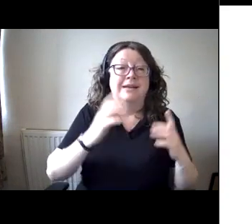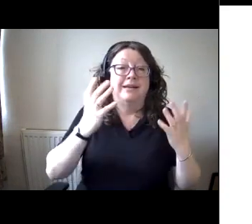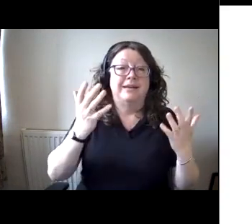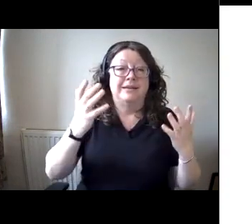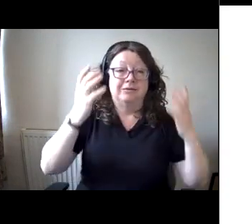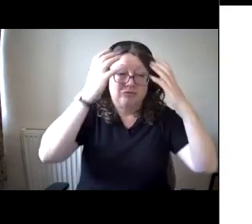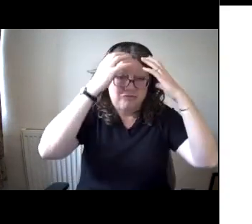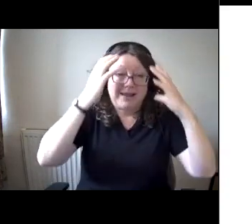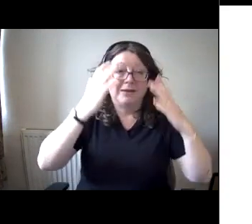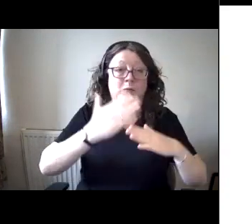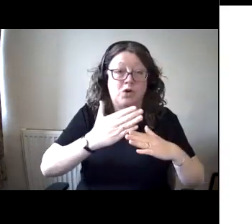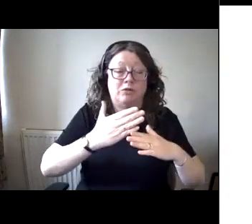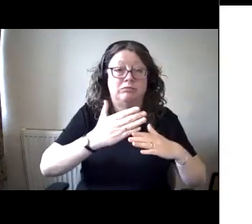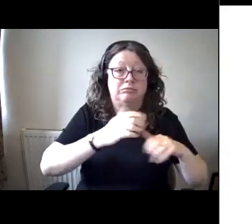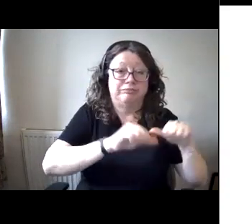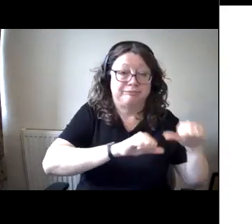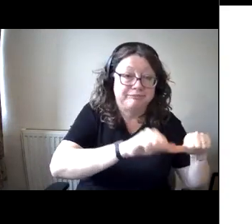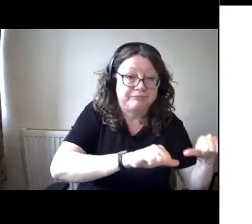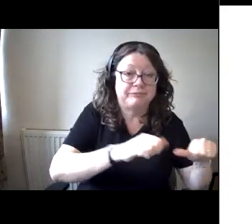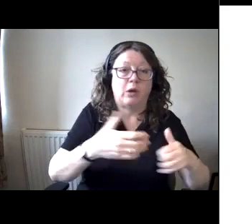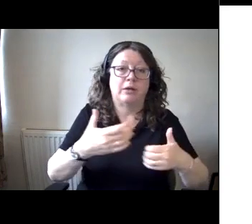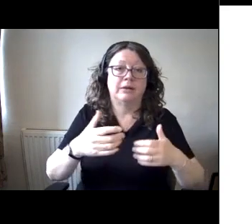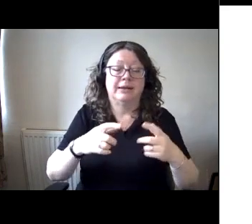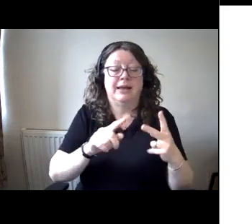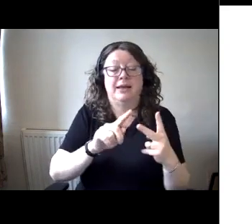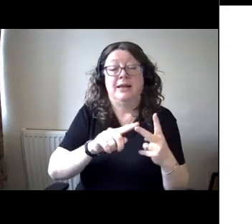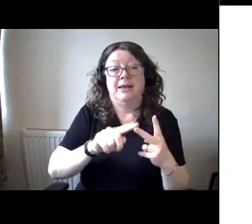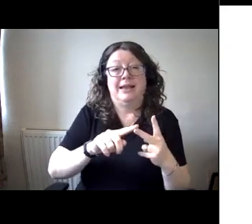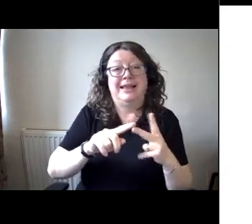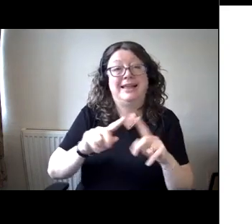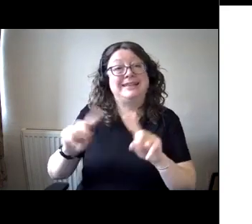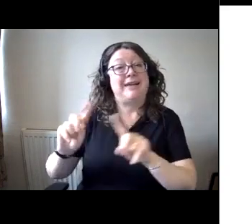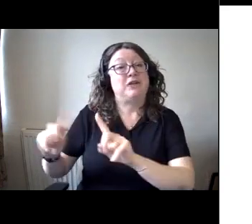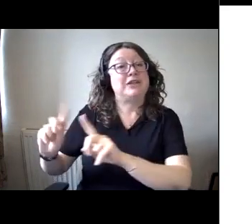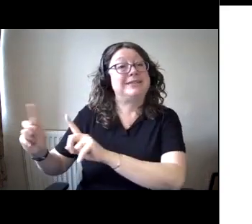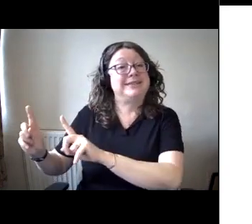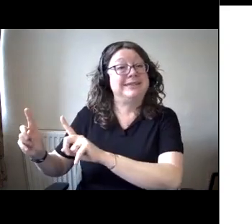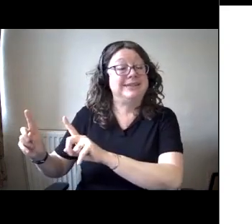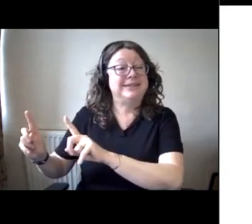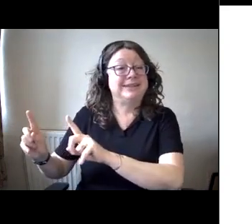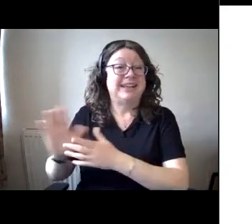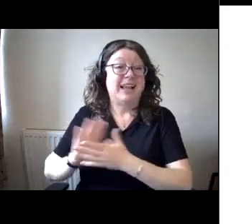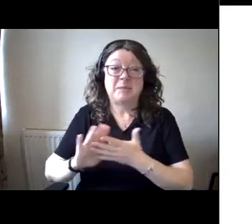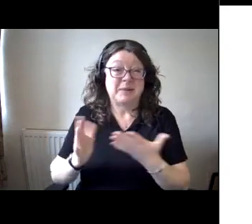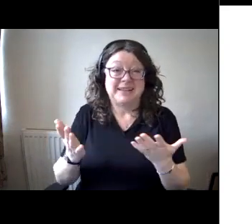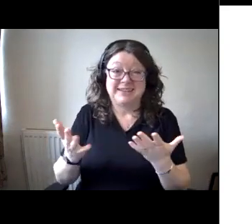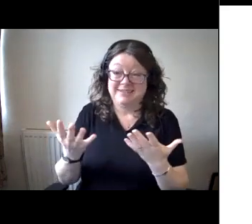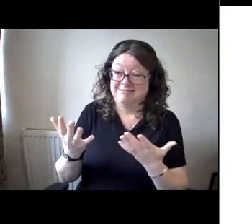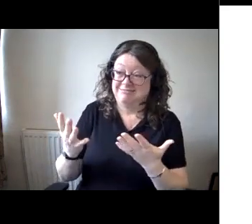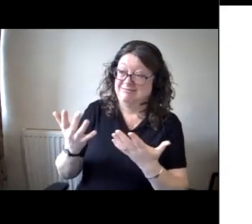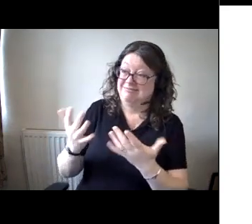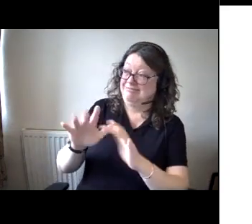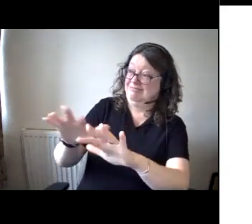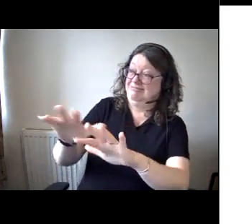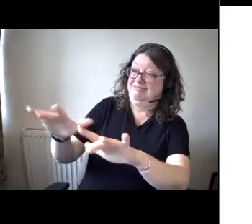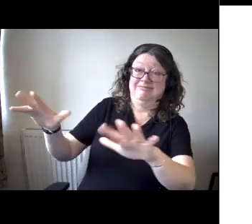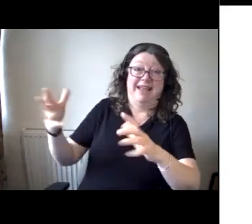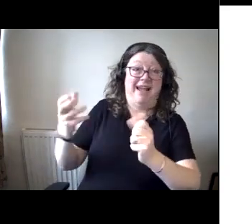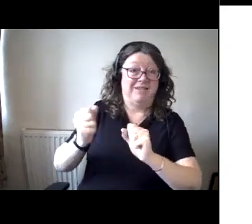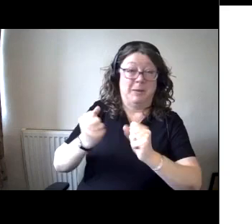brains work, and diversity means essentially just lots of different ways of